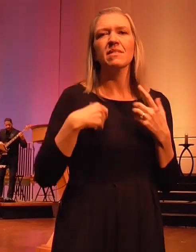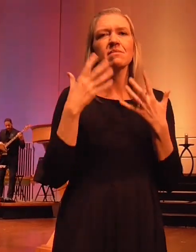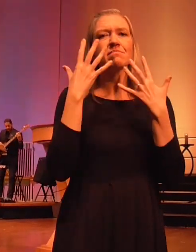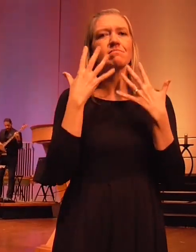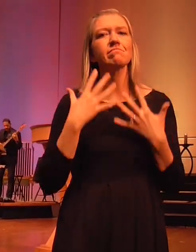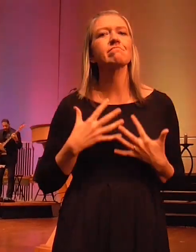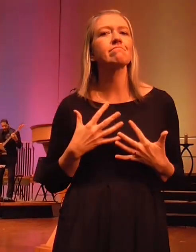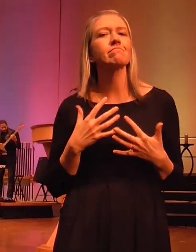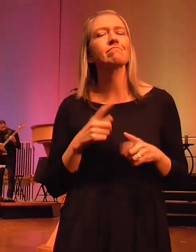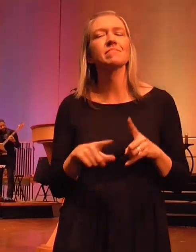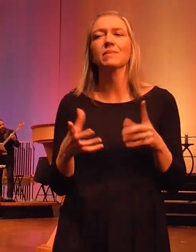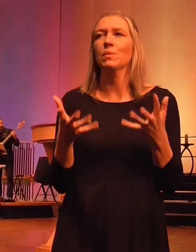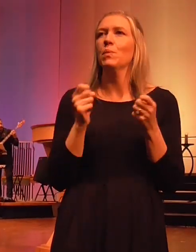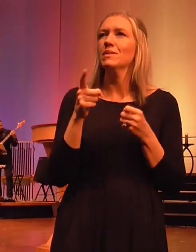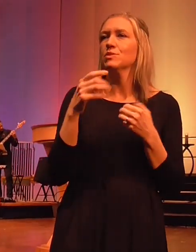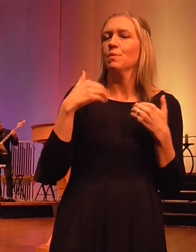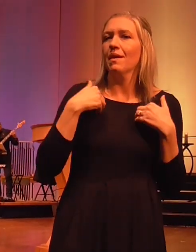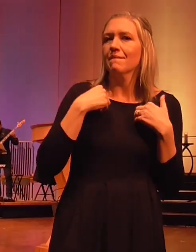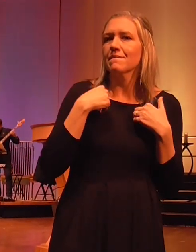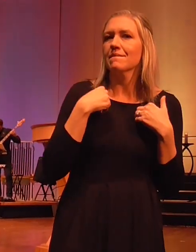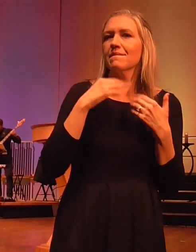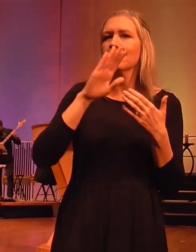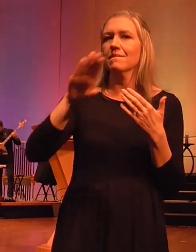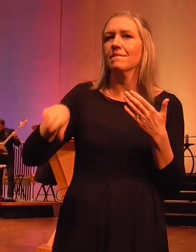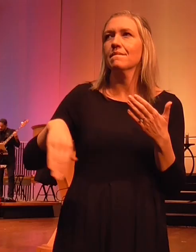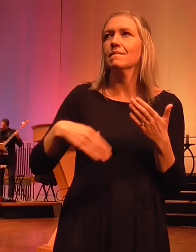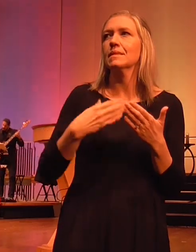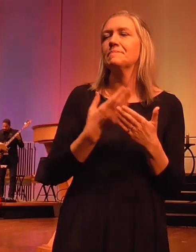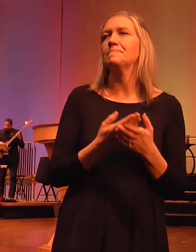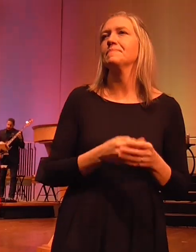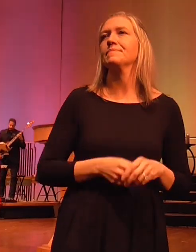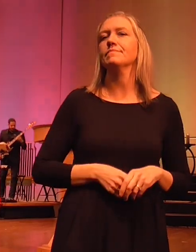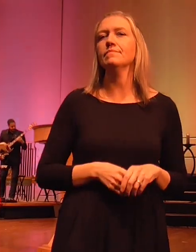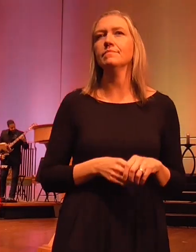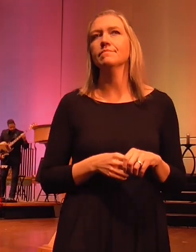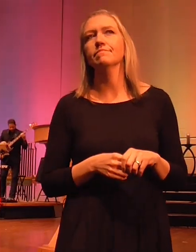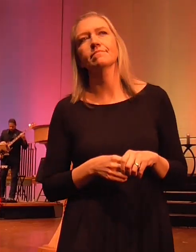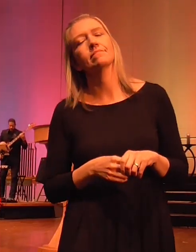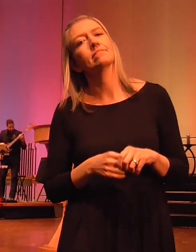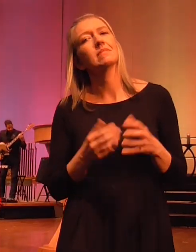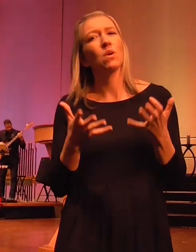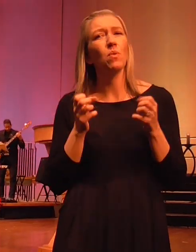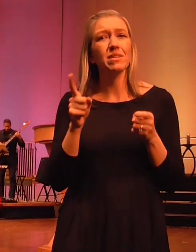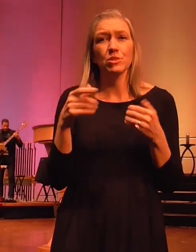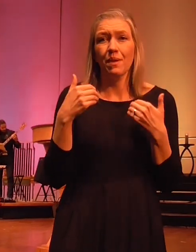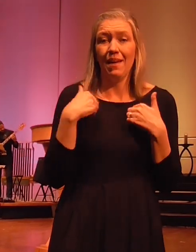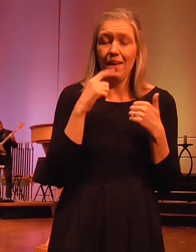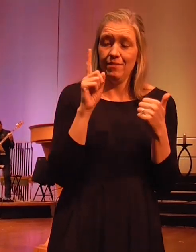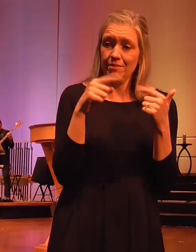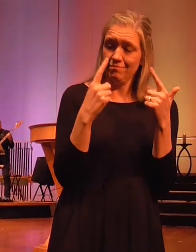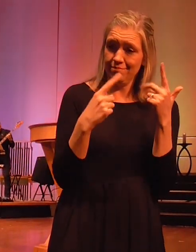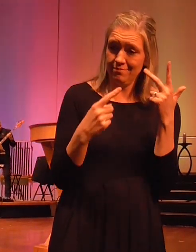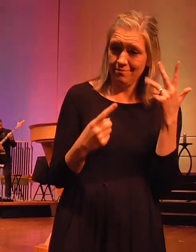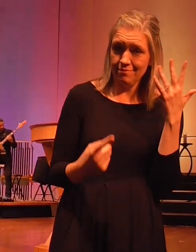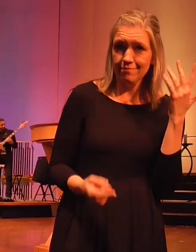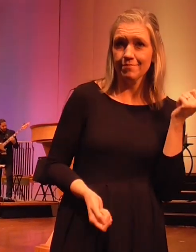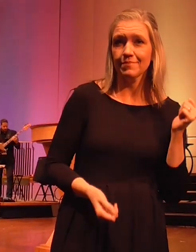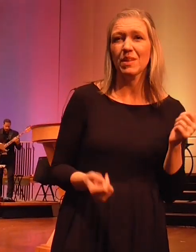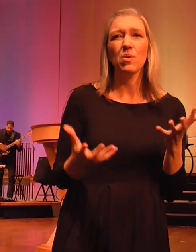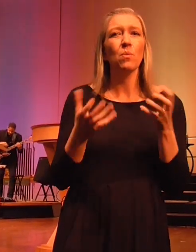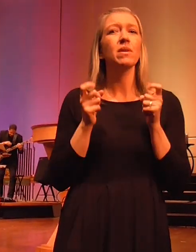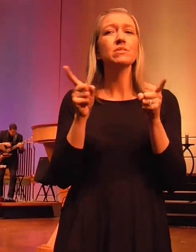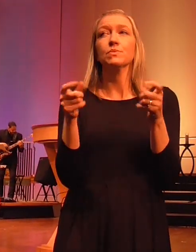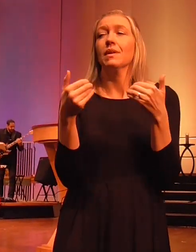you. I want you to have it all. I want you to have it all.